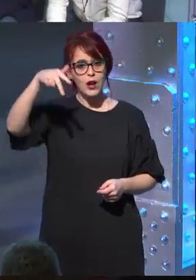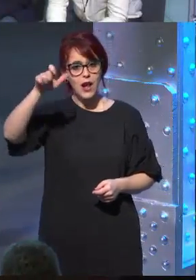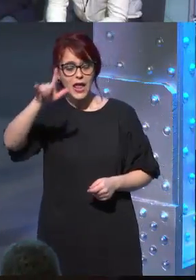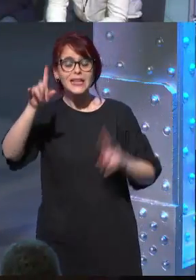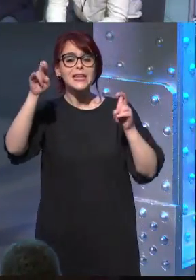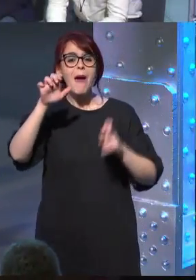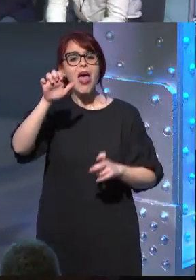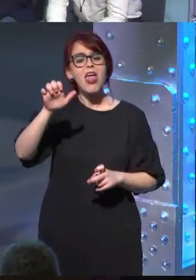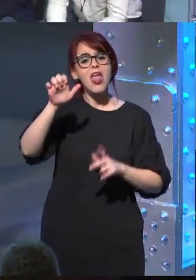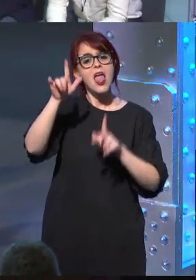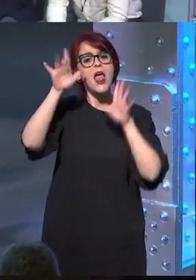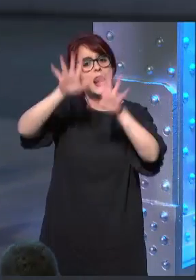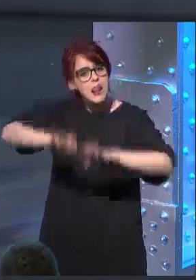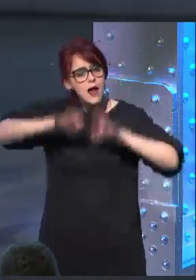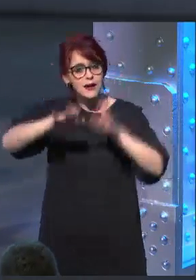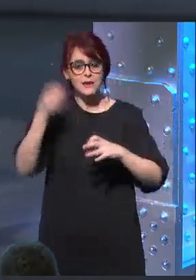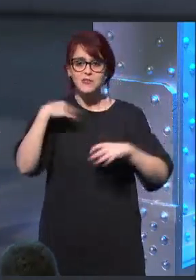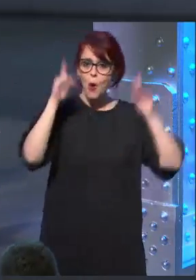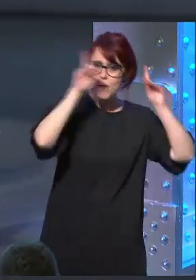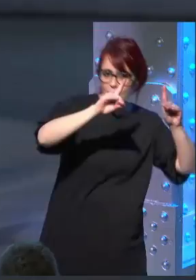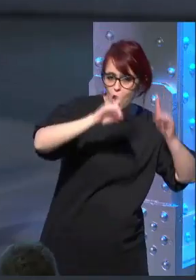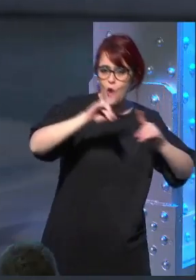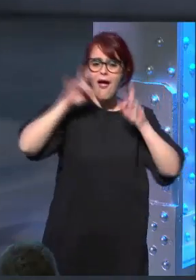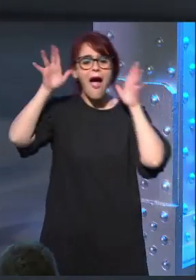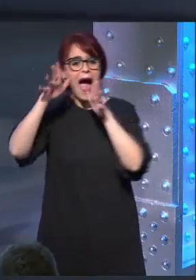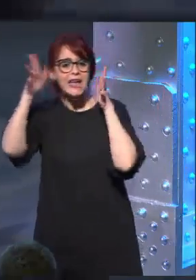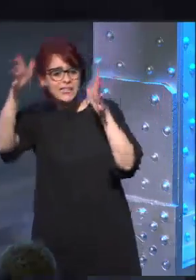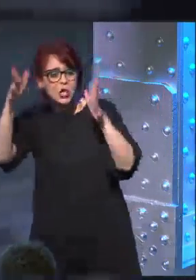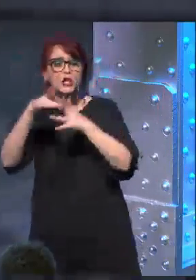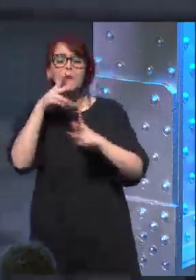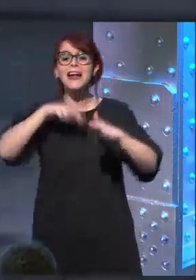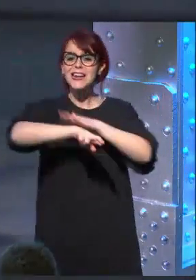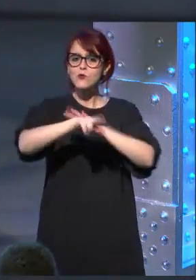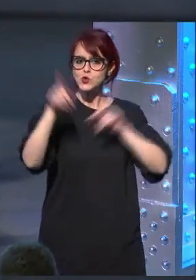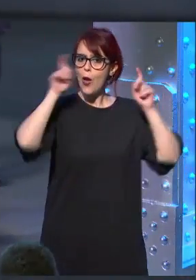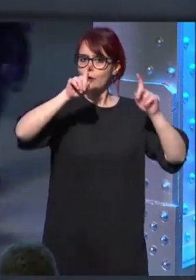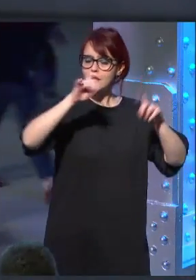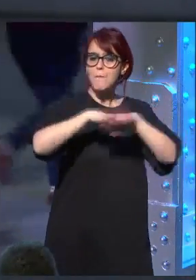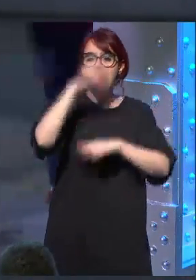We have Cristina Carbonell. She's a consultant and pedagogical